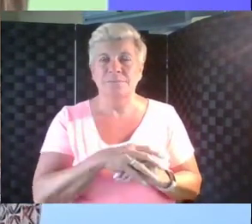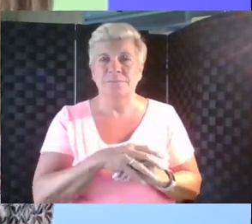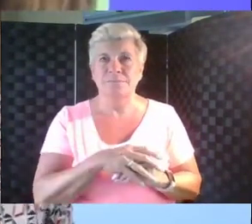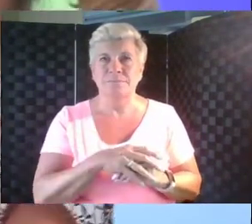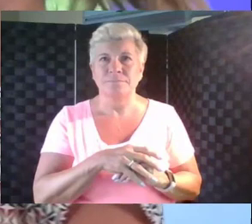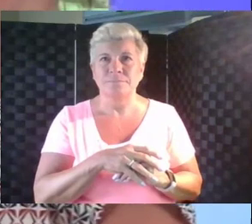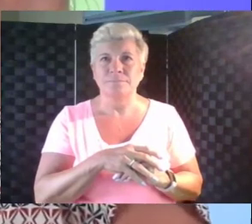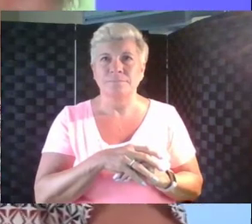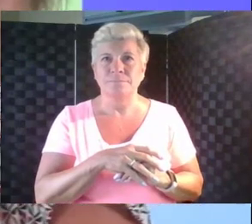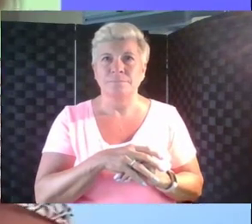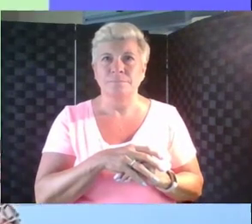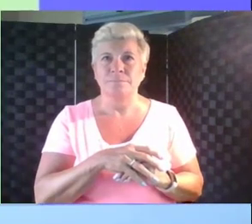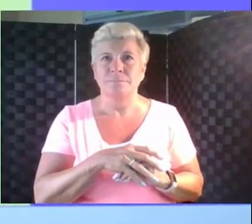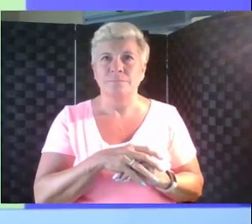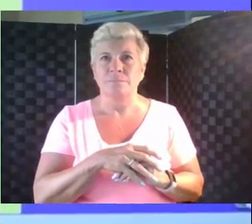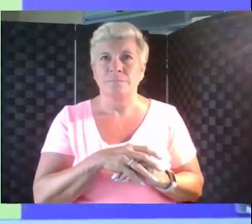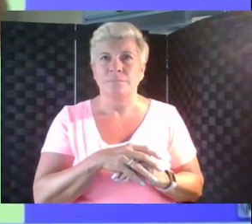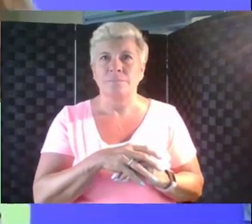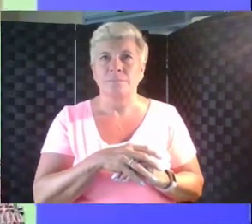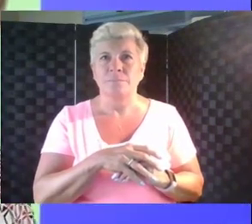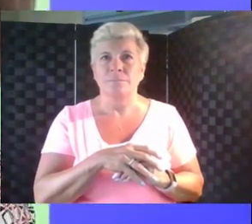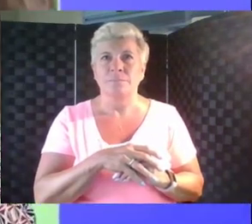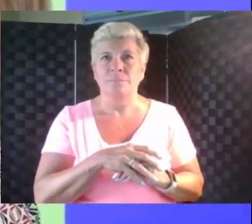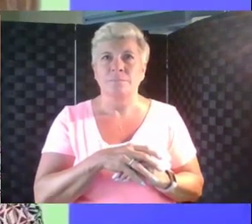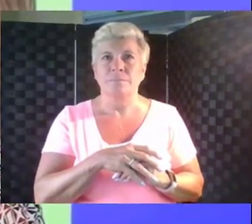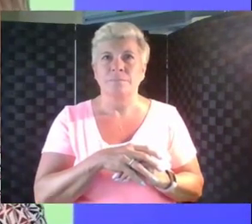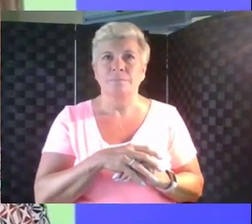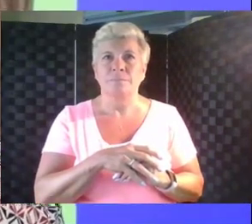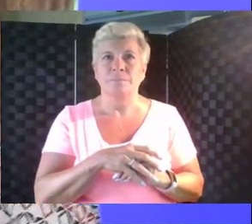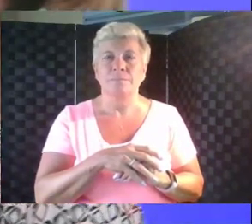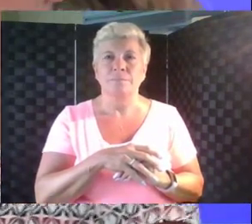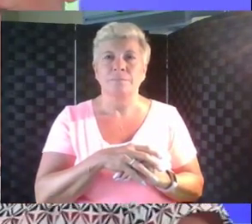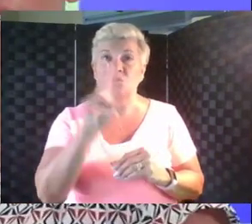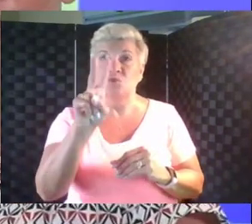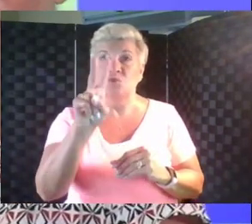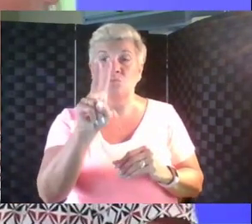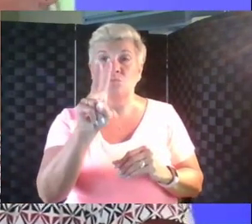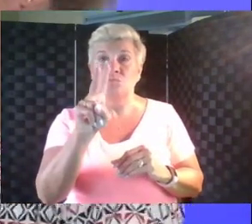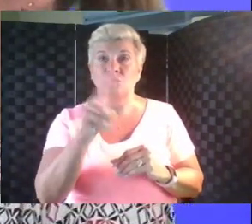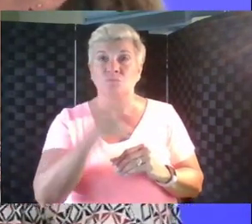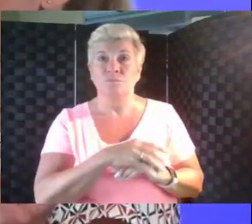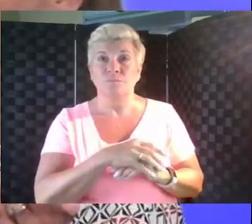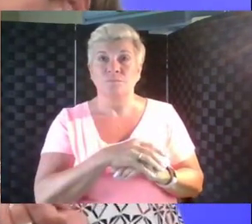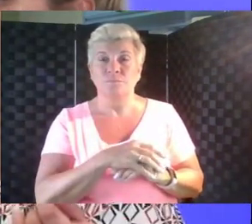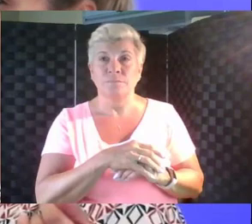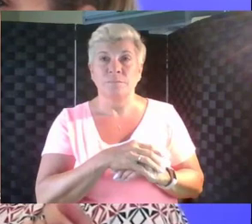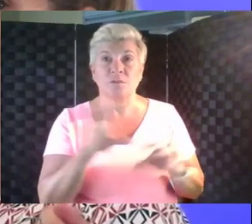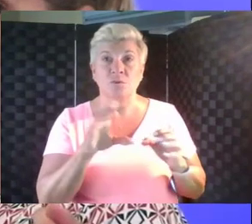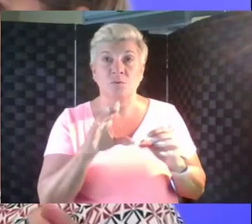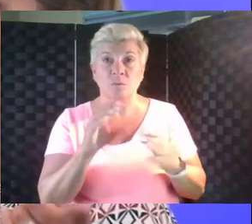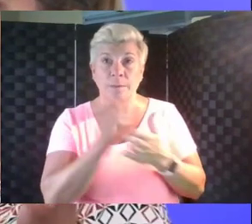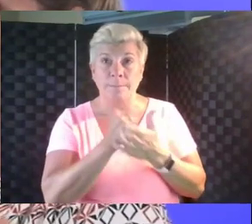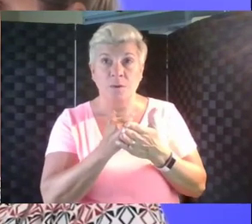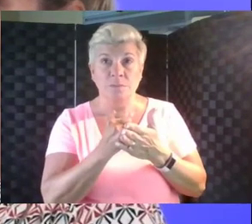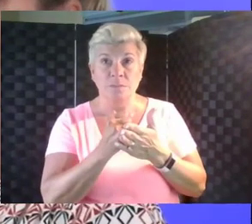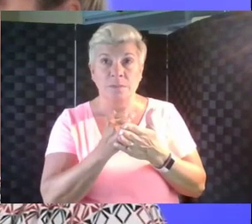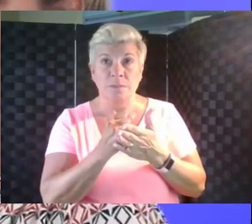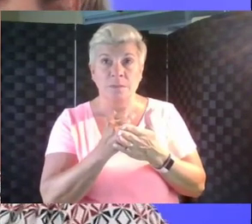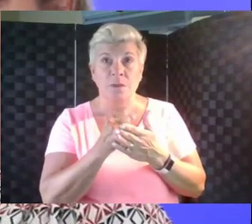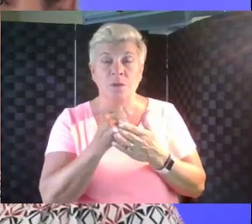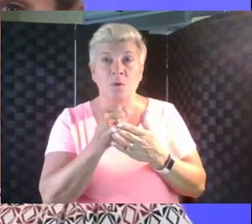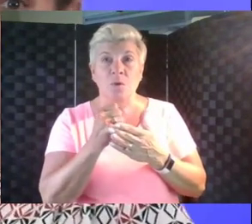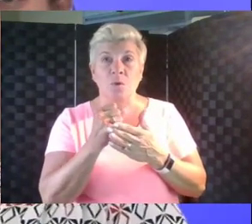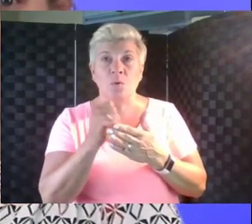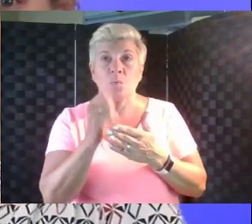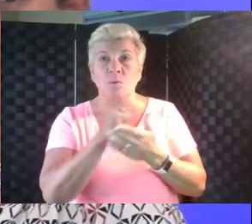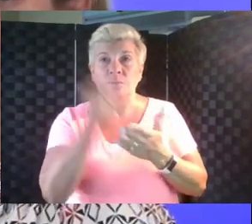8. I'm going to do it again. I'm just going to go across and back and across and back, and wherever I land, that's the number that I choose. If you do this with a marker, it works best.